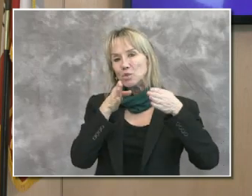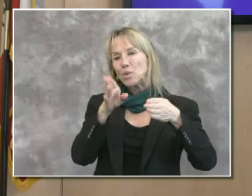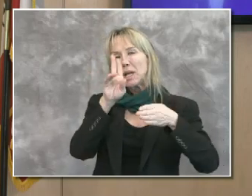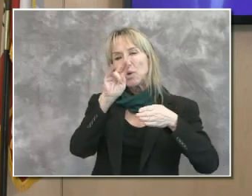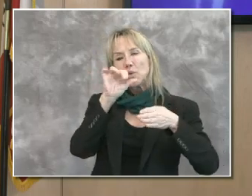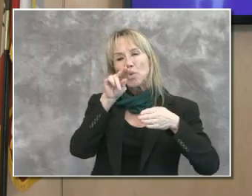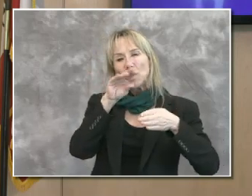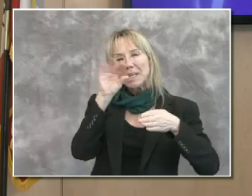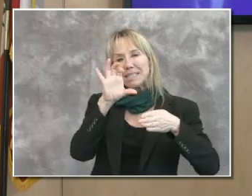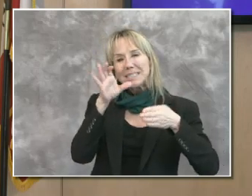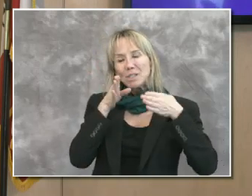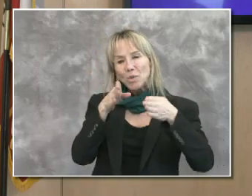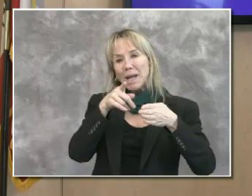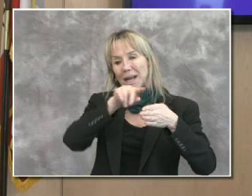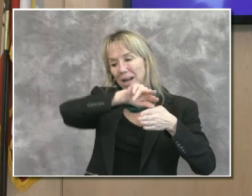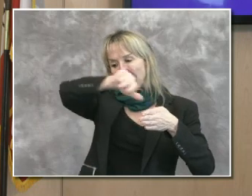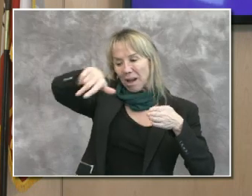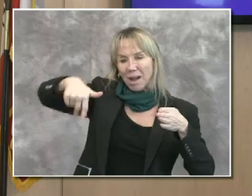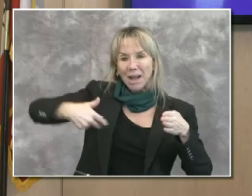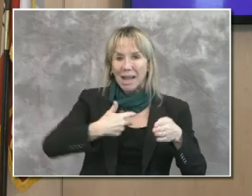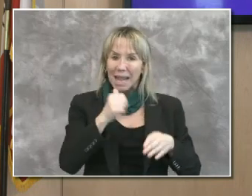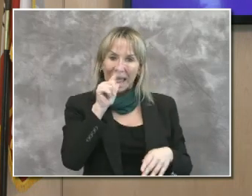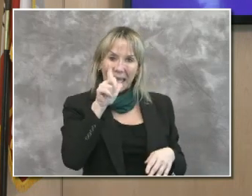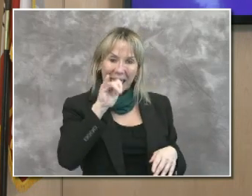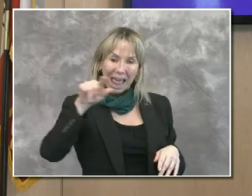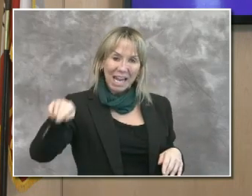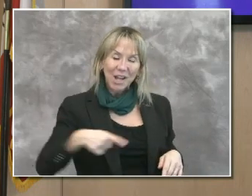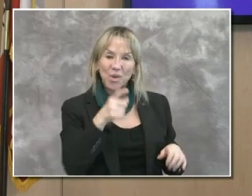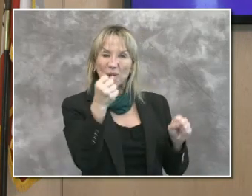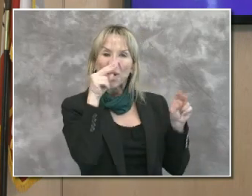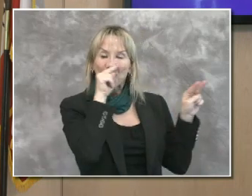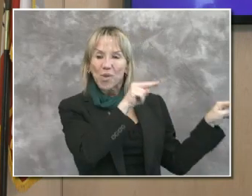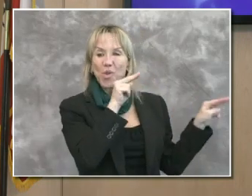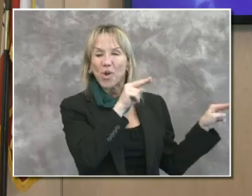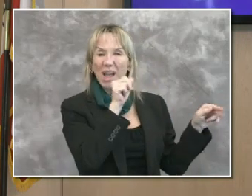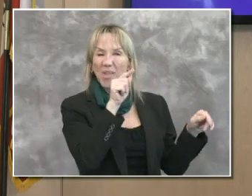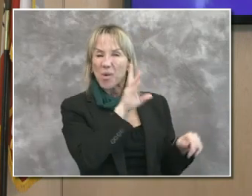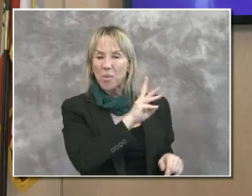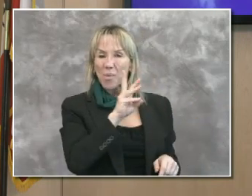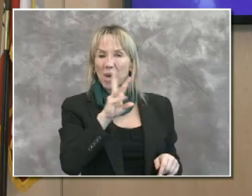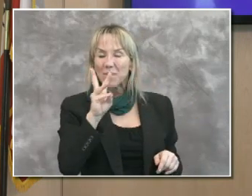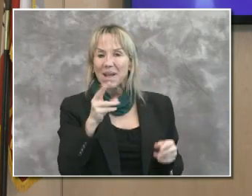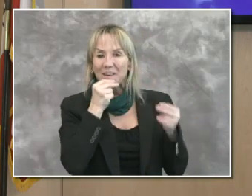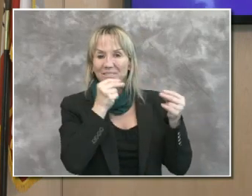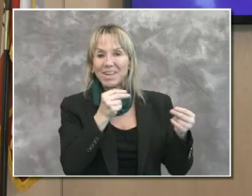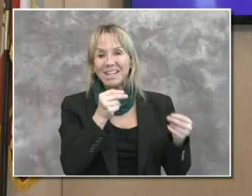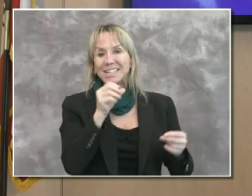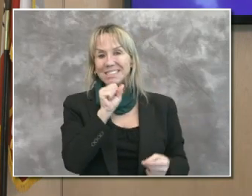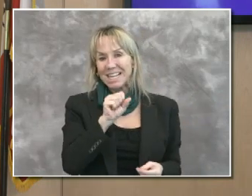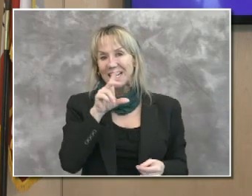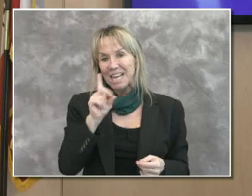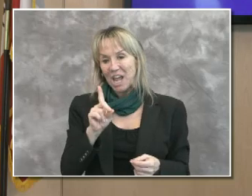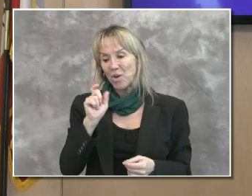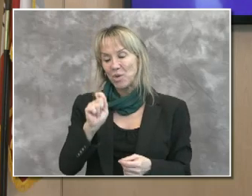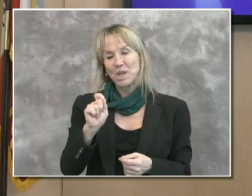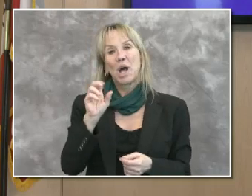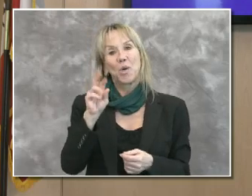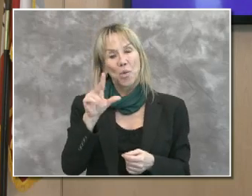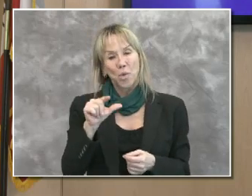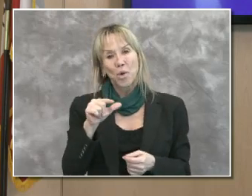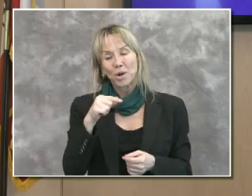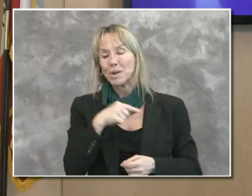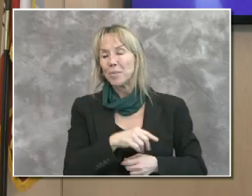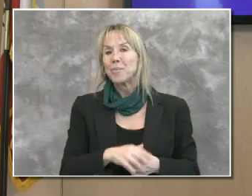more information, you can go to Feeding San Diego website at feedingsandiego.org. As a longtime supporter